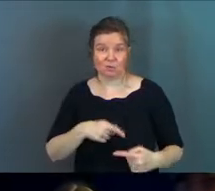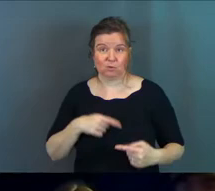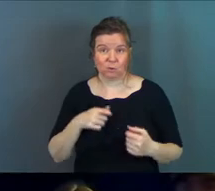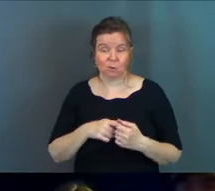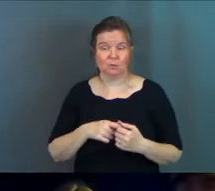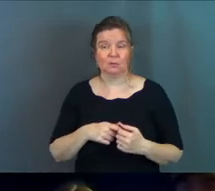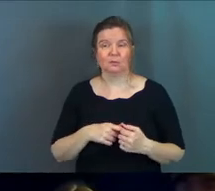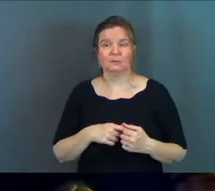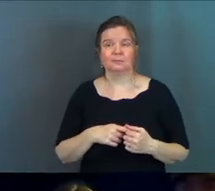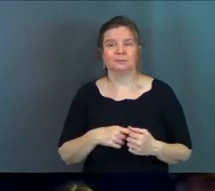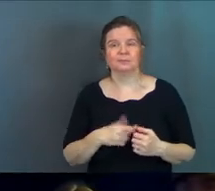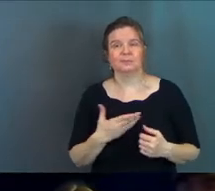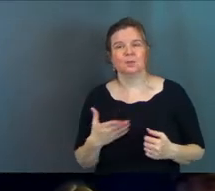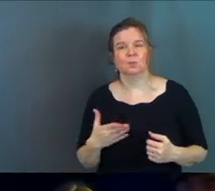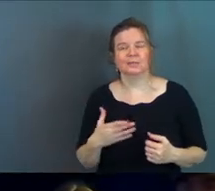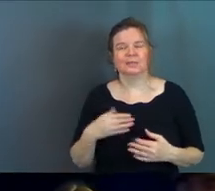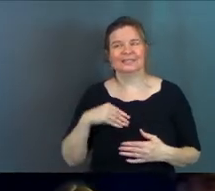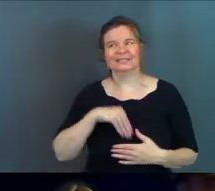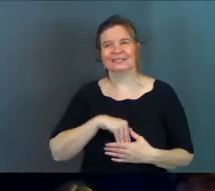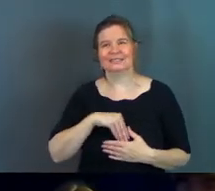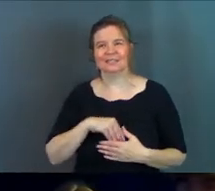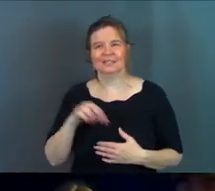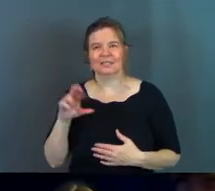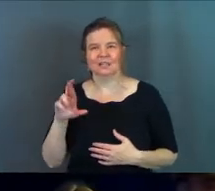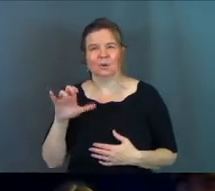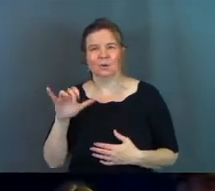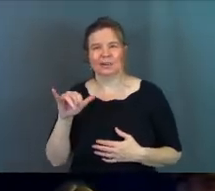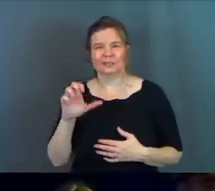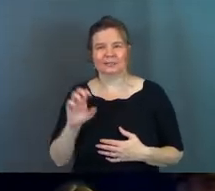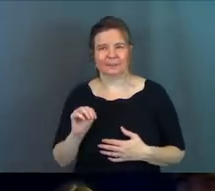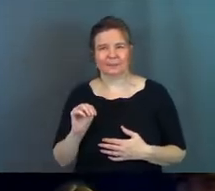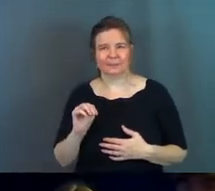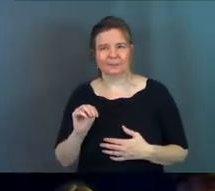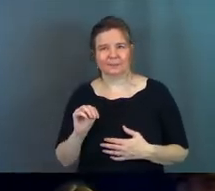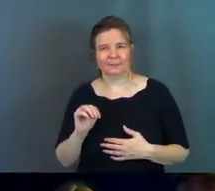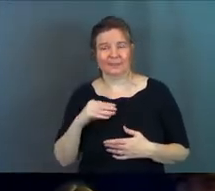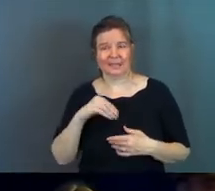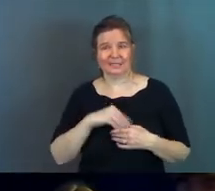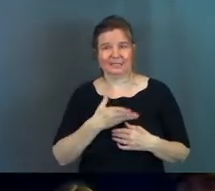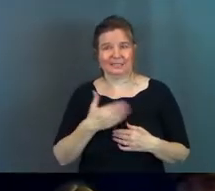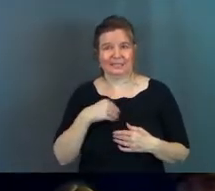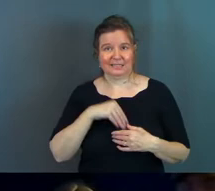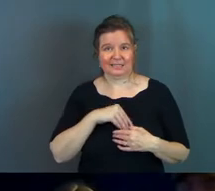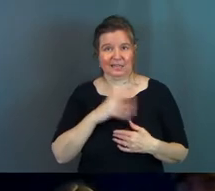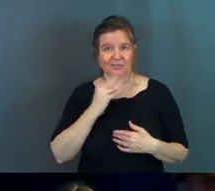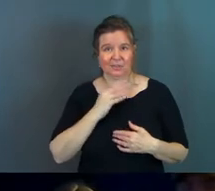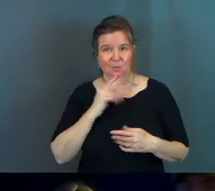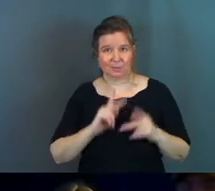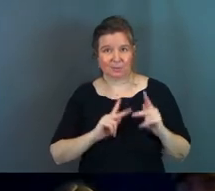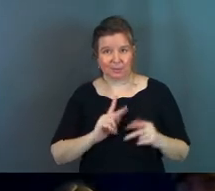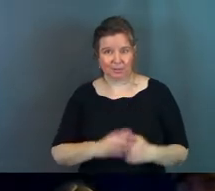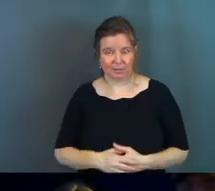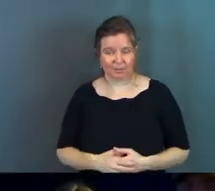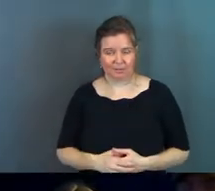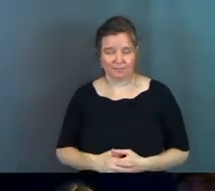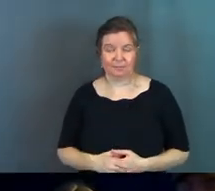from. It was this inherent racism that existed inside the Jewish people. And I know